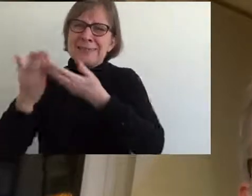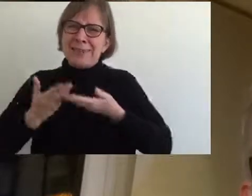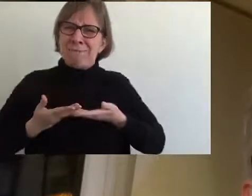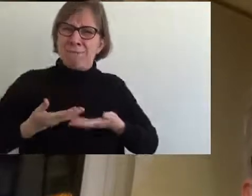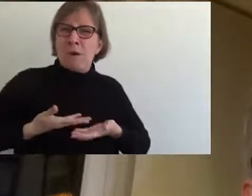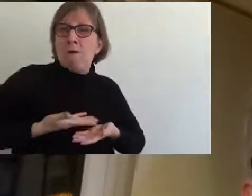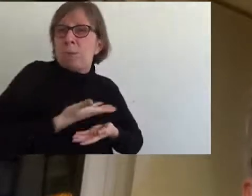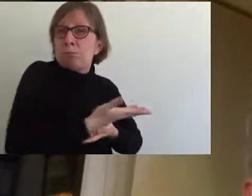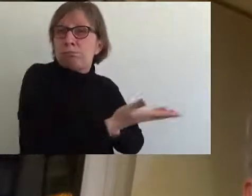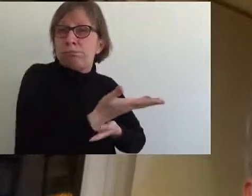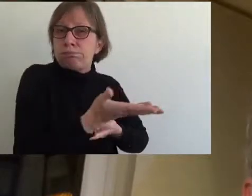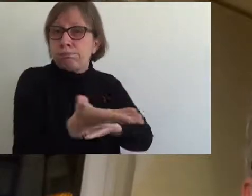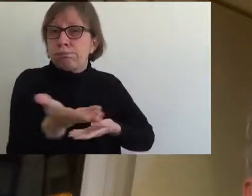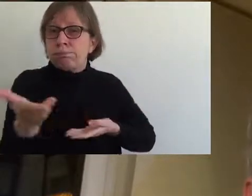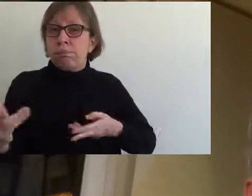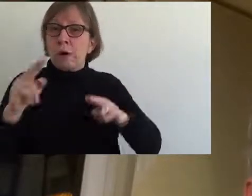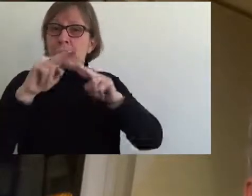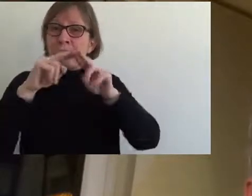the fruits of love.